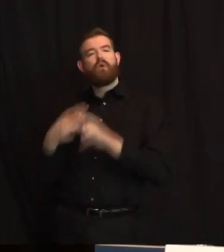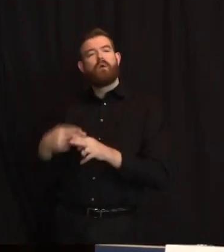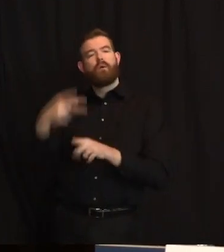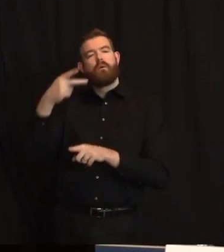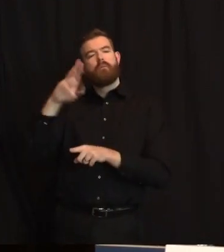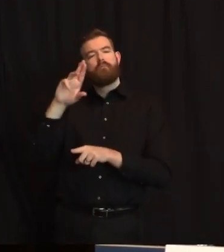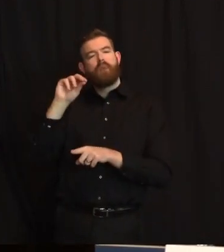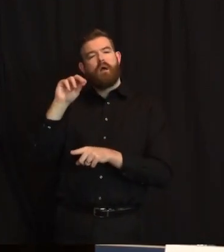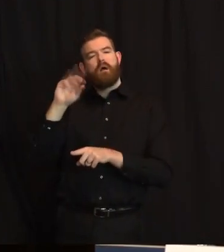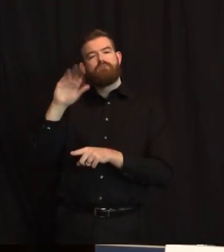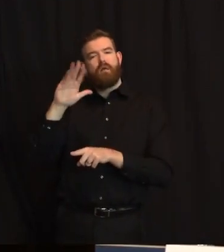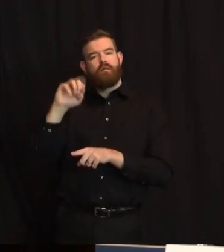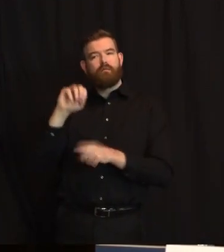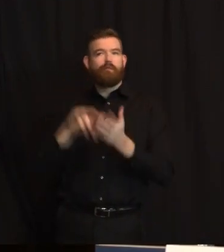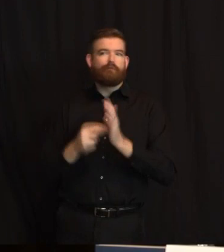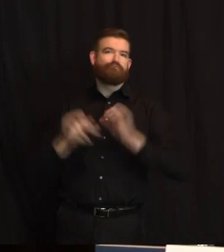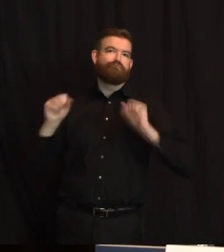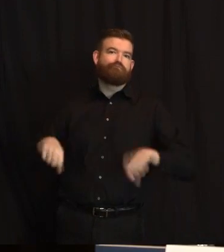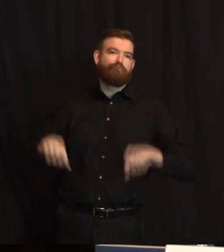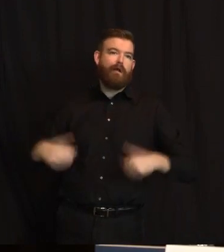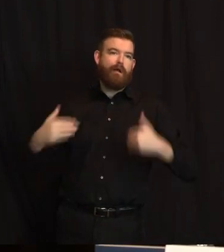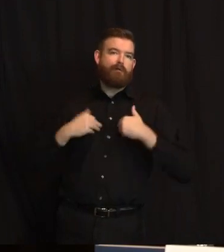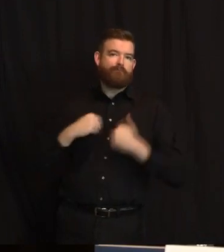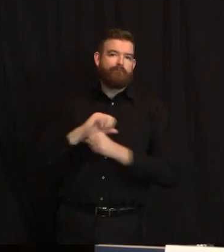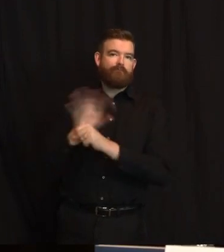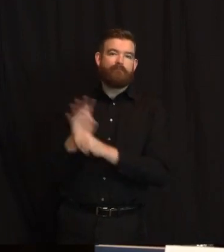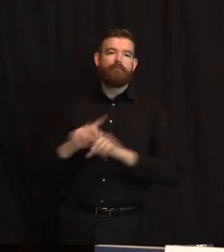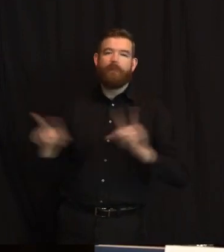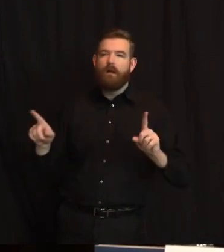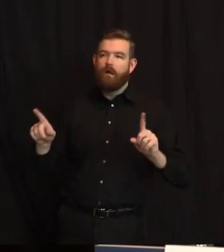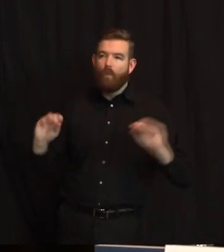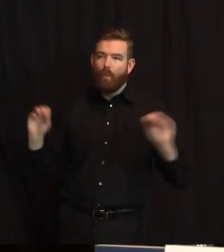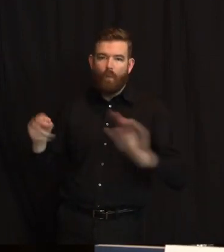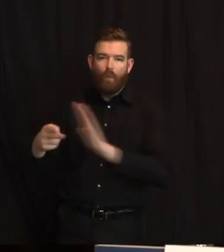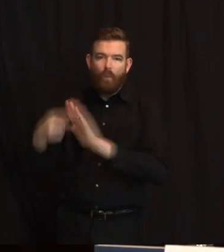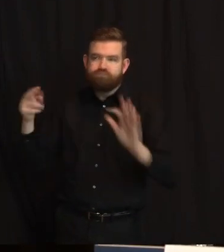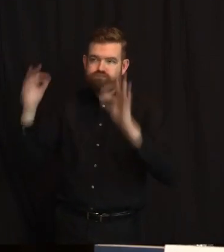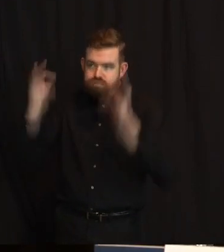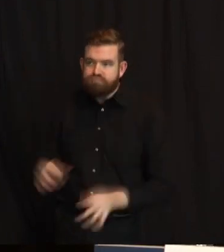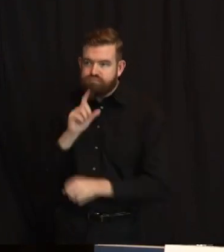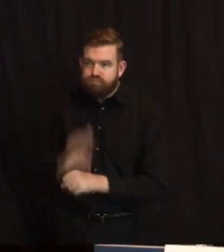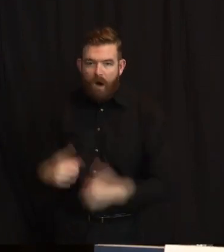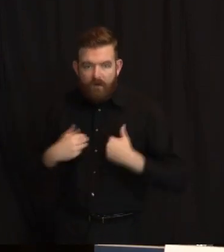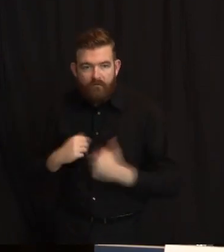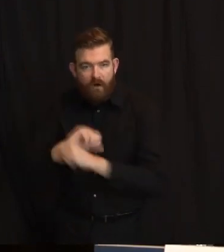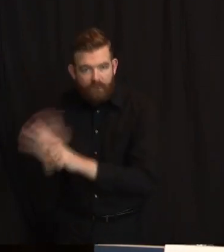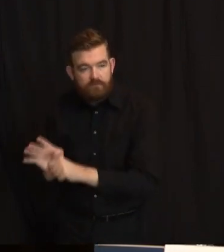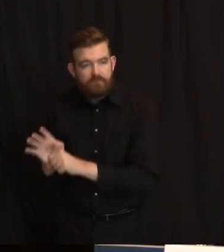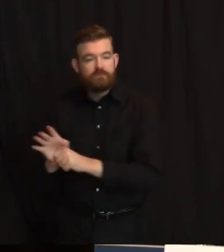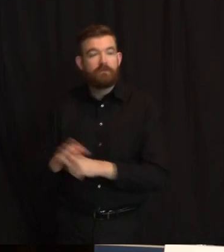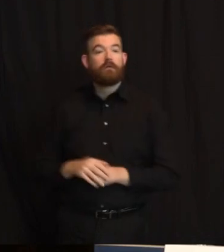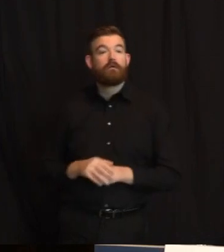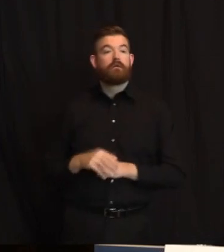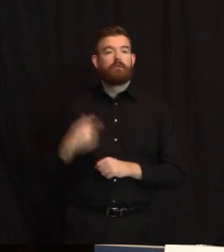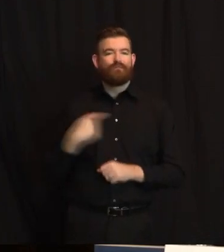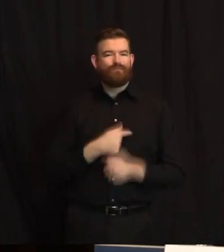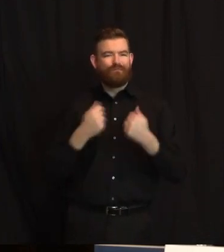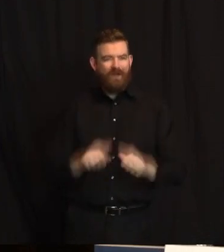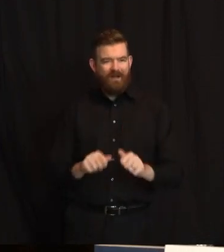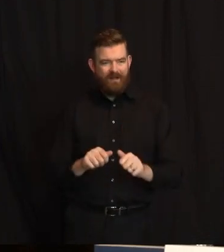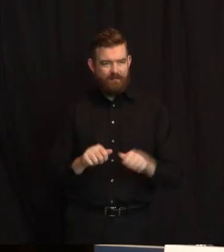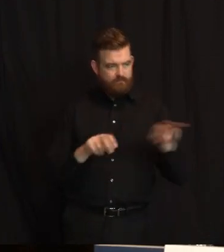And overall, we're well aware that while we certainly try to keep track, because we think it's very important, we know that we're